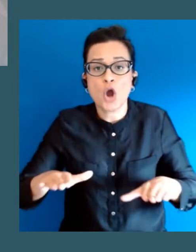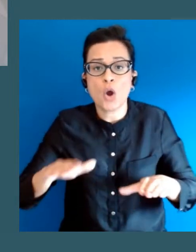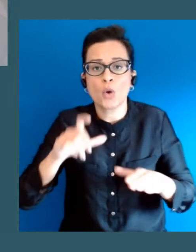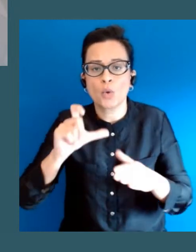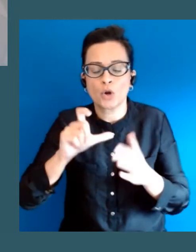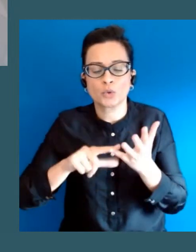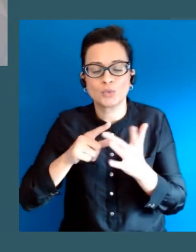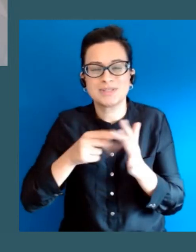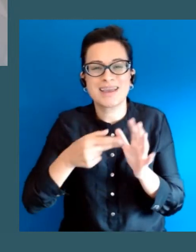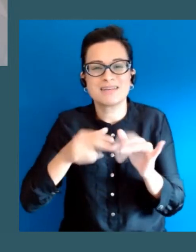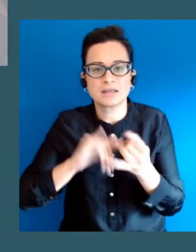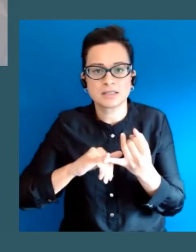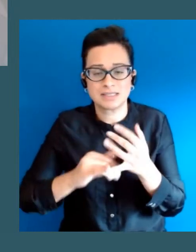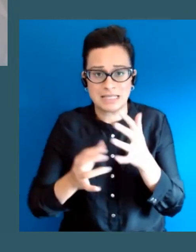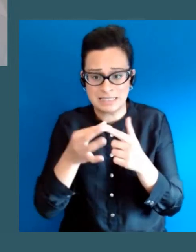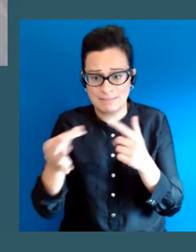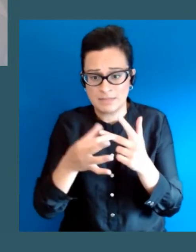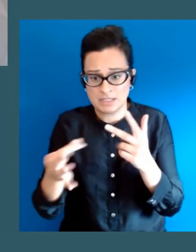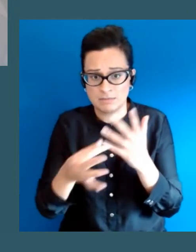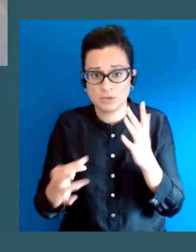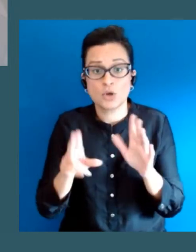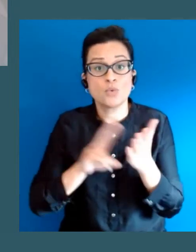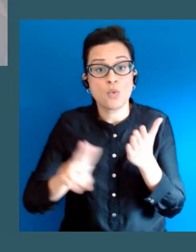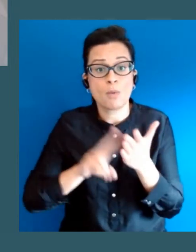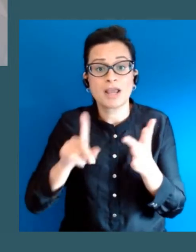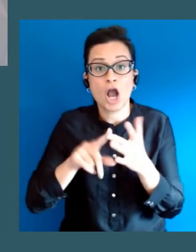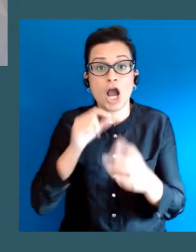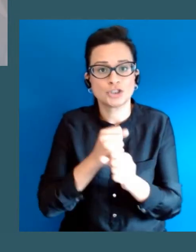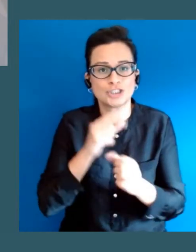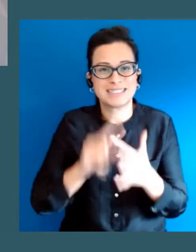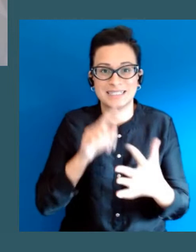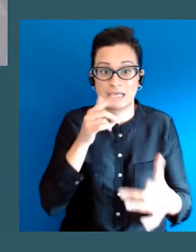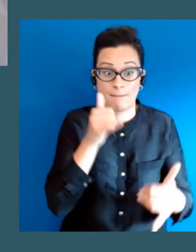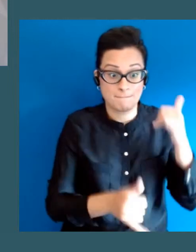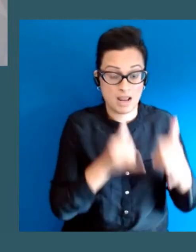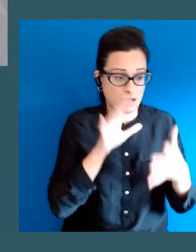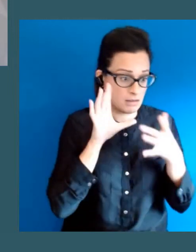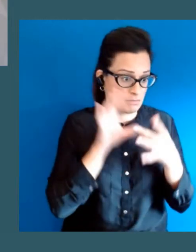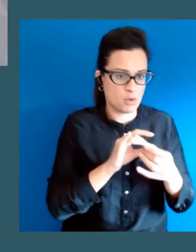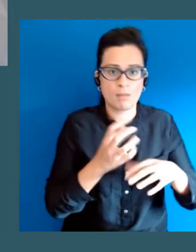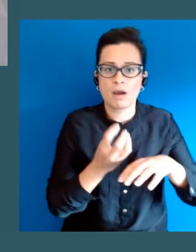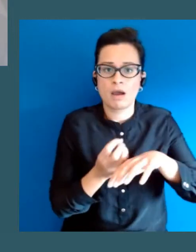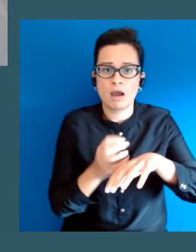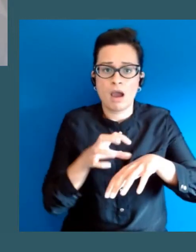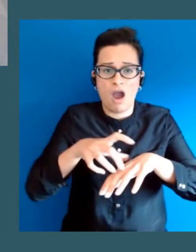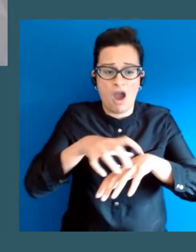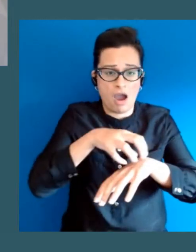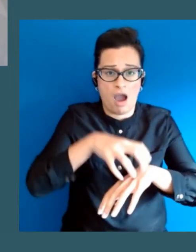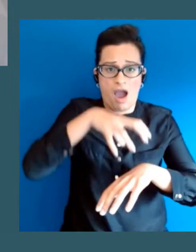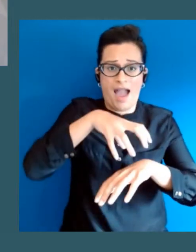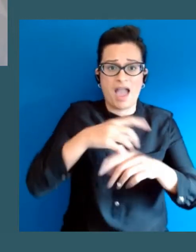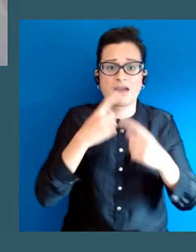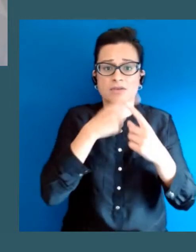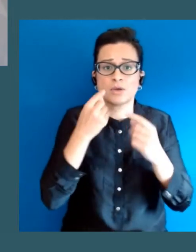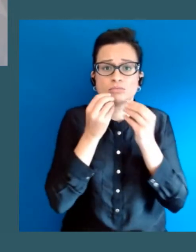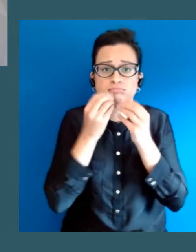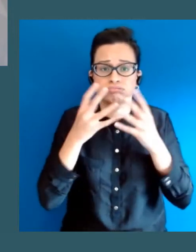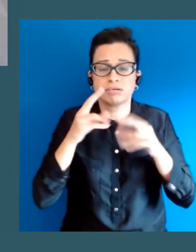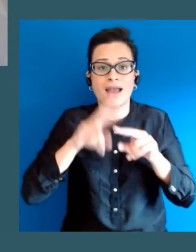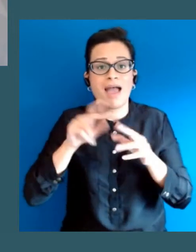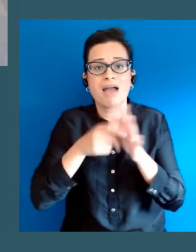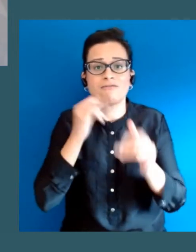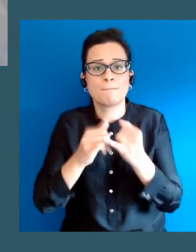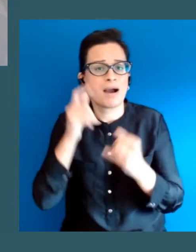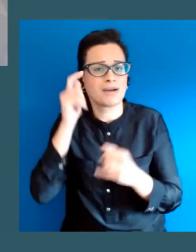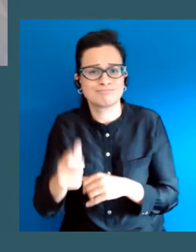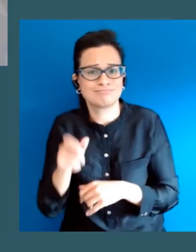with milk allergy, IgE mediated, you have a clear sort of hives or lip swelling. In FPIES, you don't get that. So it's